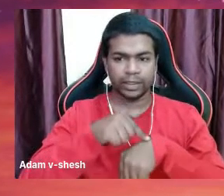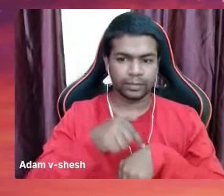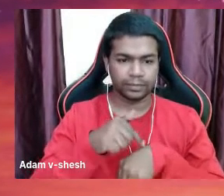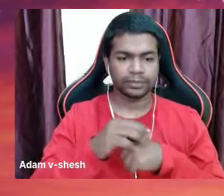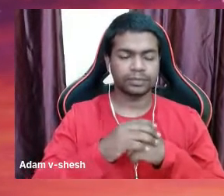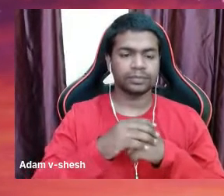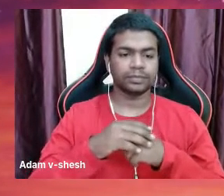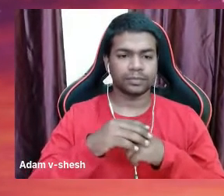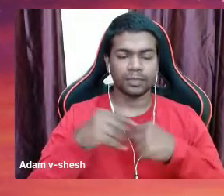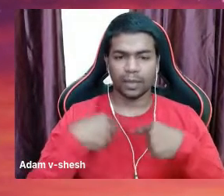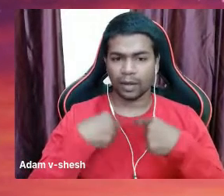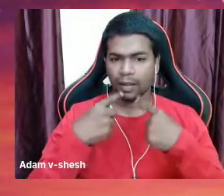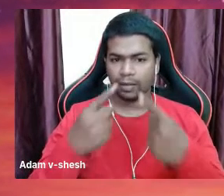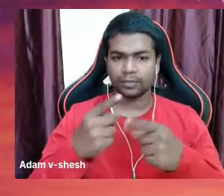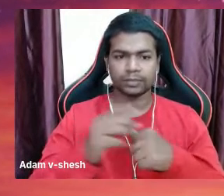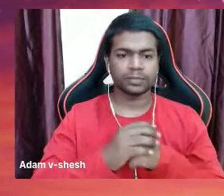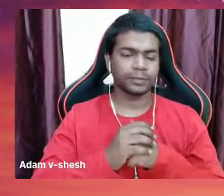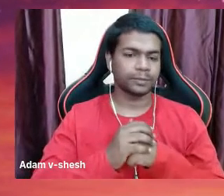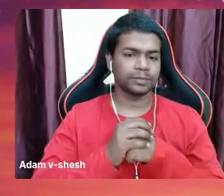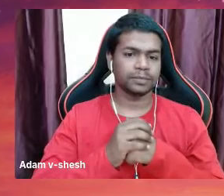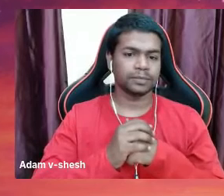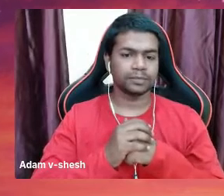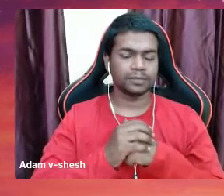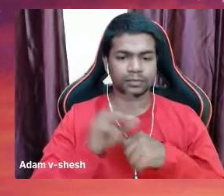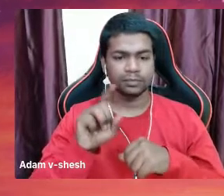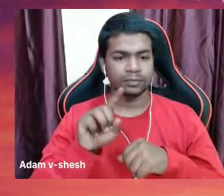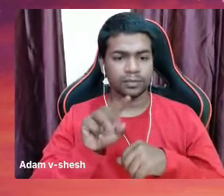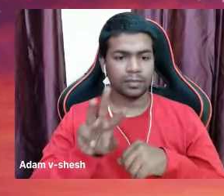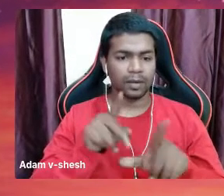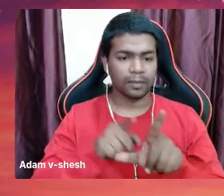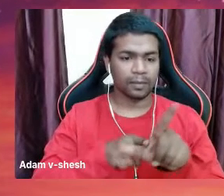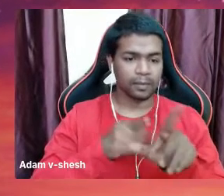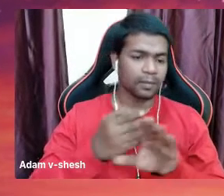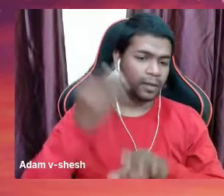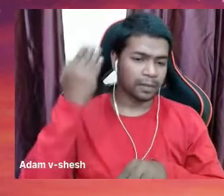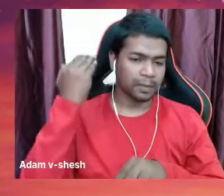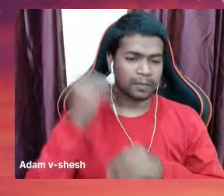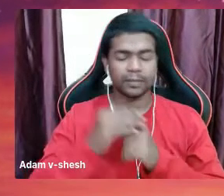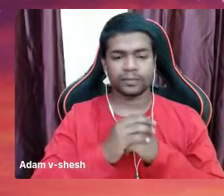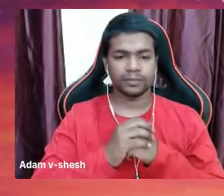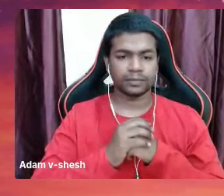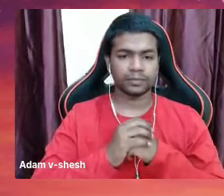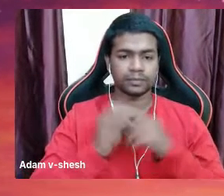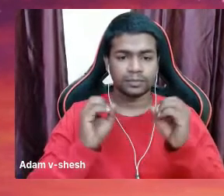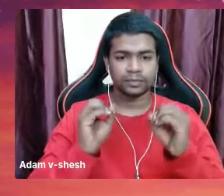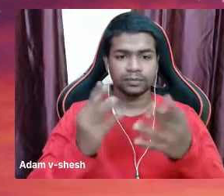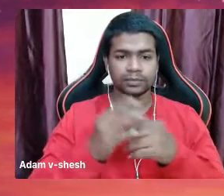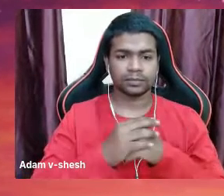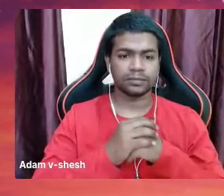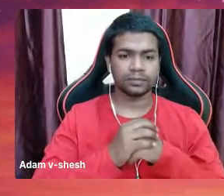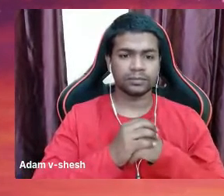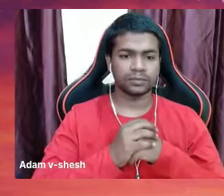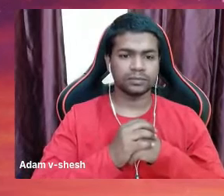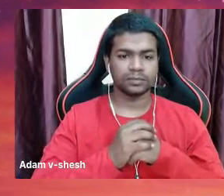definitely are at an inflection point. You know, 13 years ago, when I started, 13, 14 years ago, startups weren't